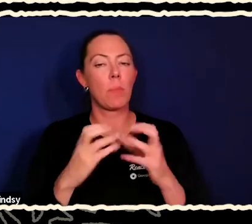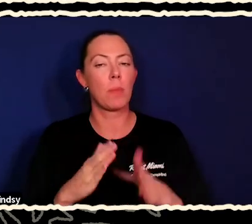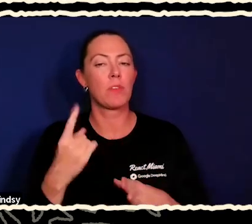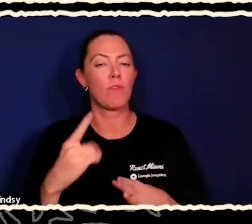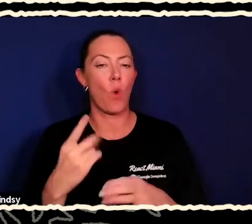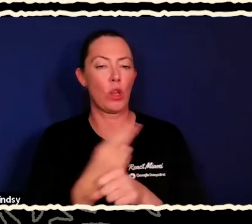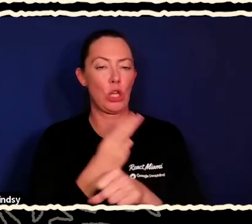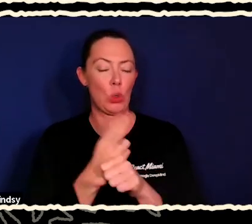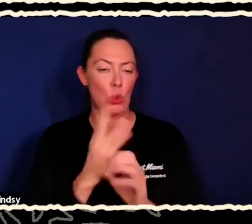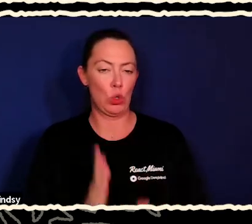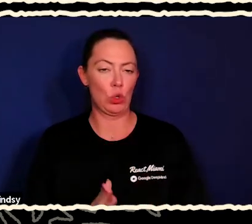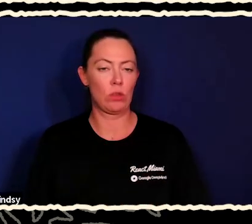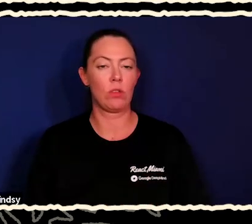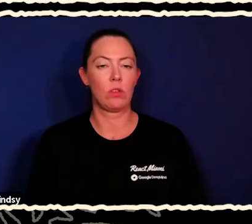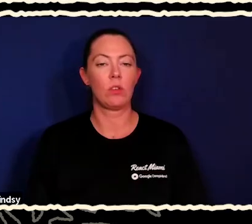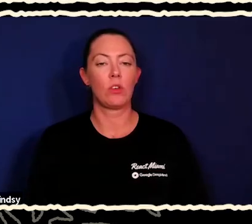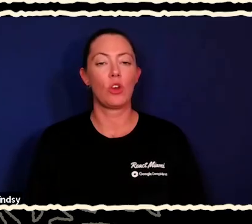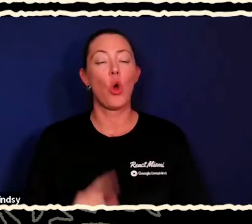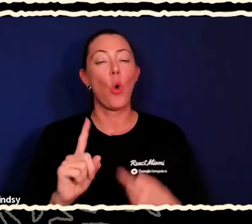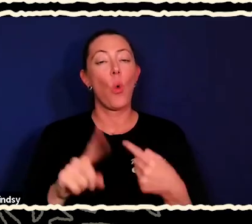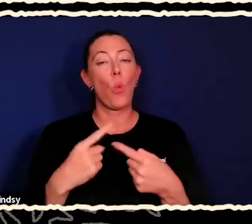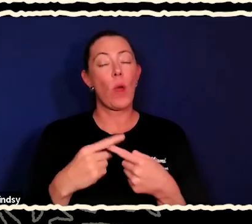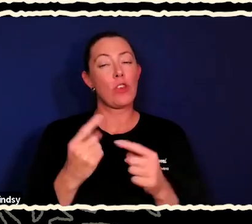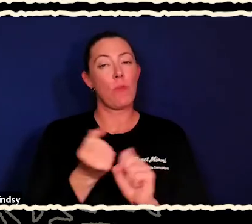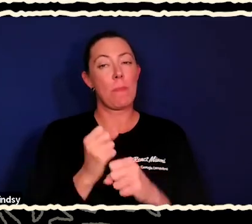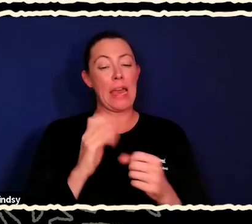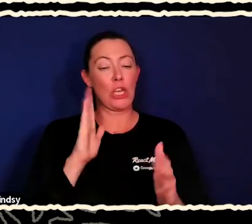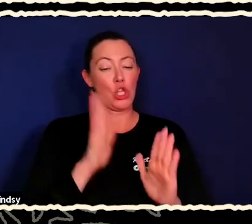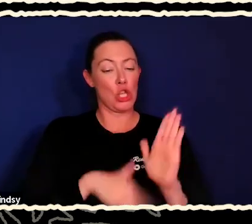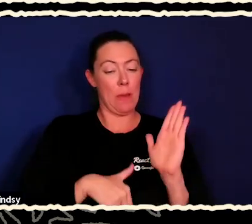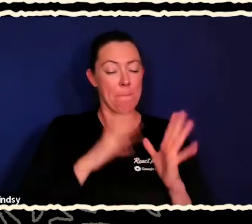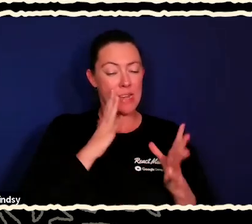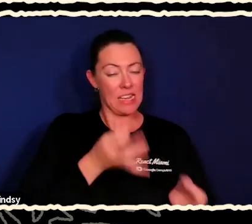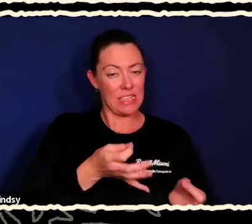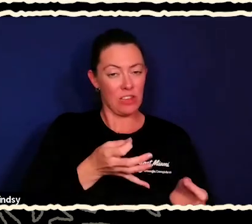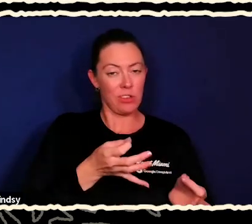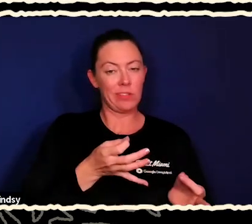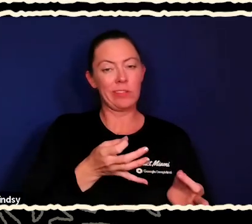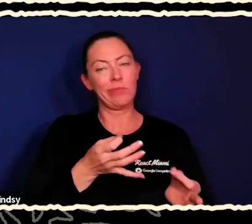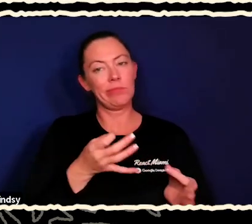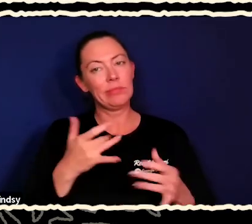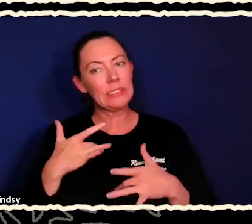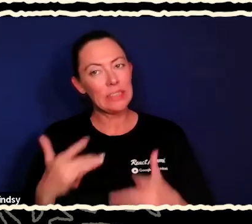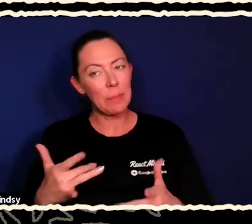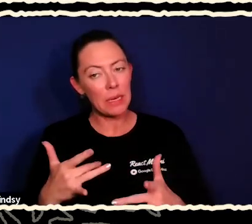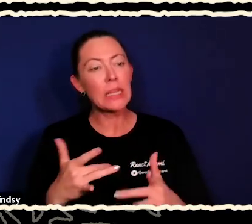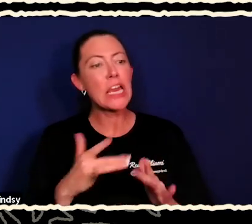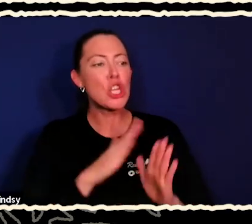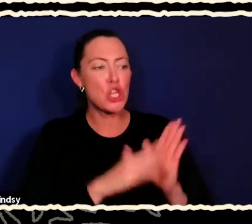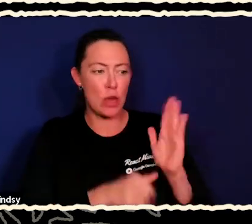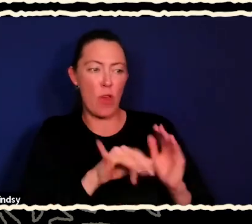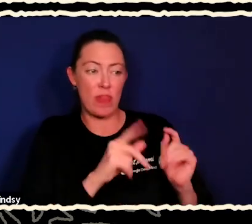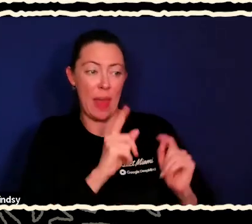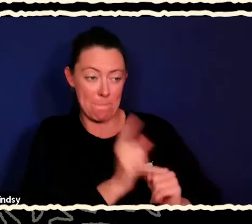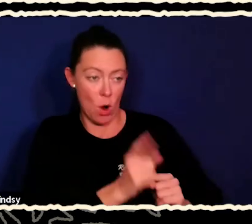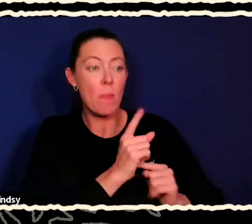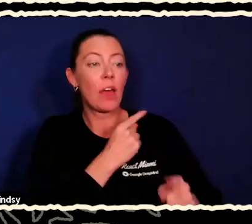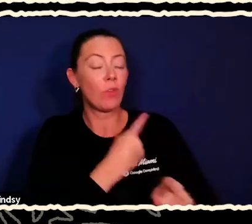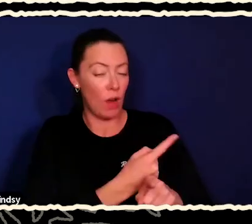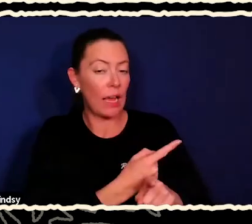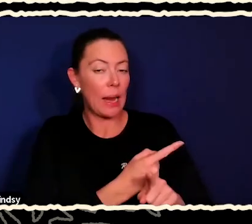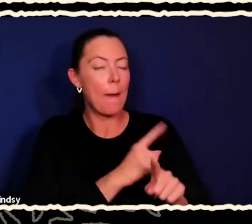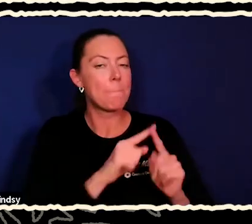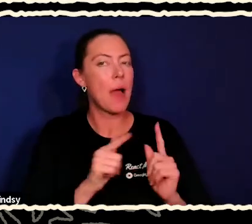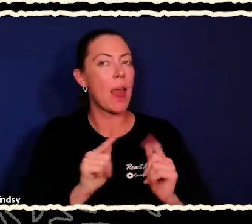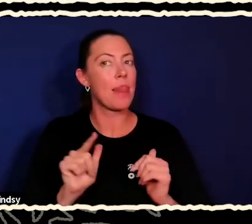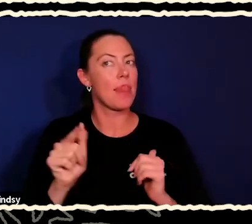When you make cheap technical decisions, it often is low cost in the moment, but it